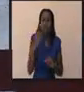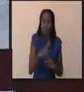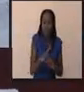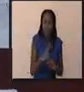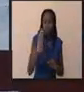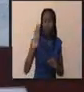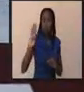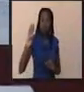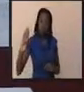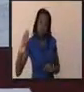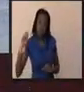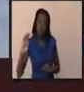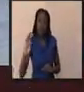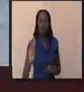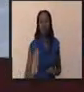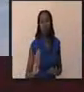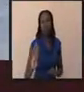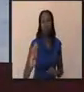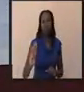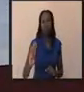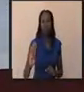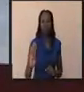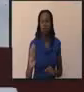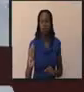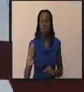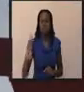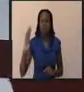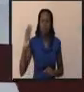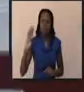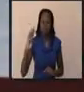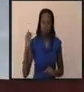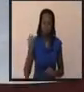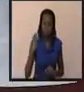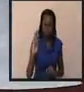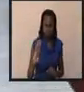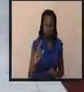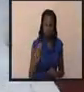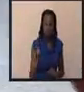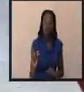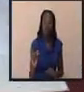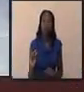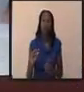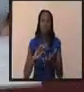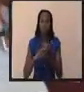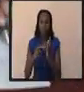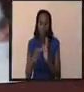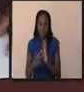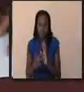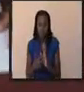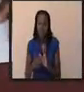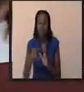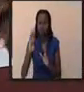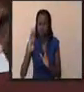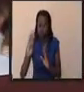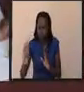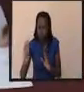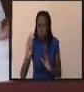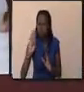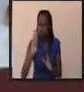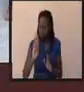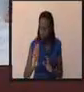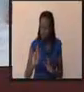Or you can have a capital letter B and a small letter B. Okay? Or you can have a small letter